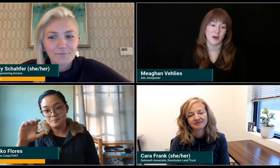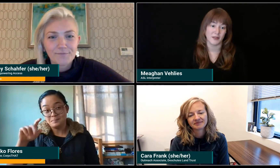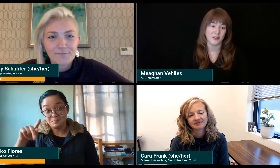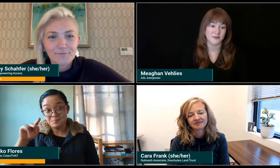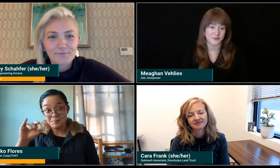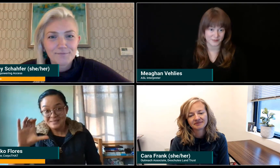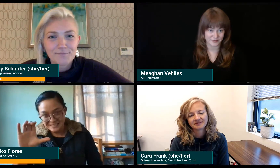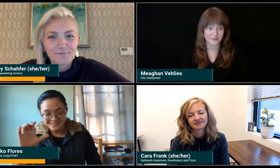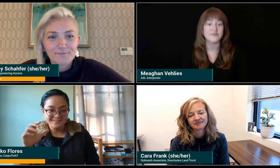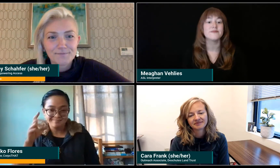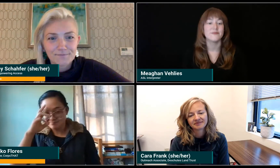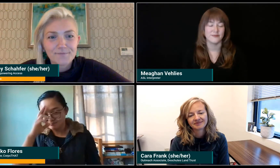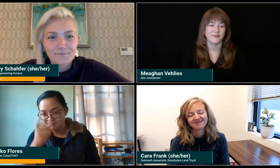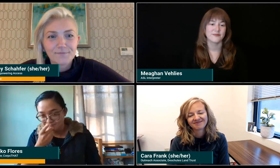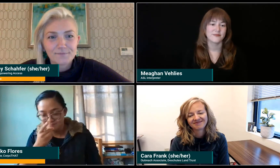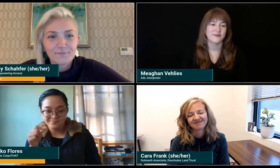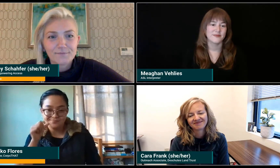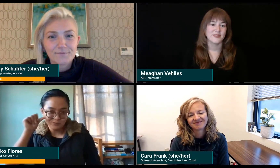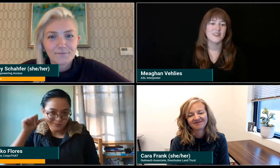Dominican Republic.